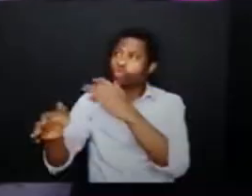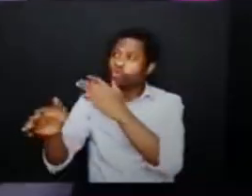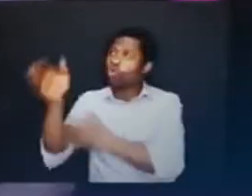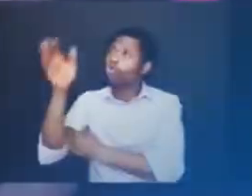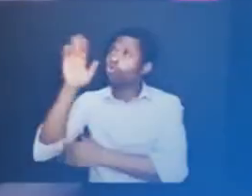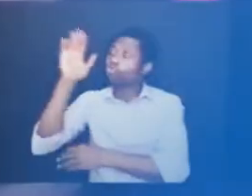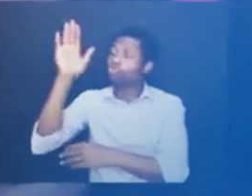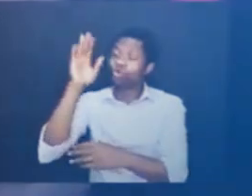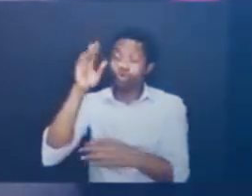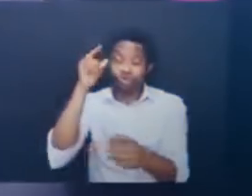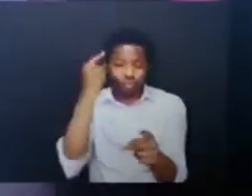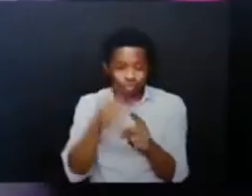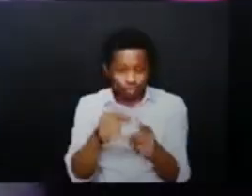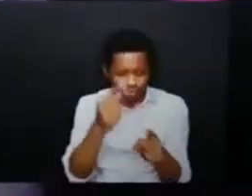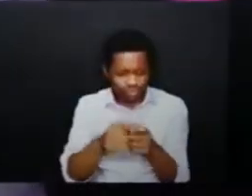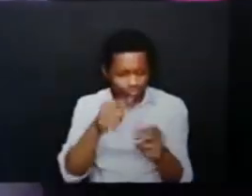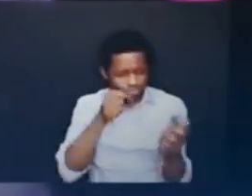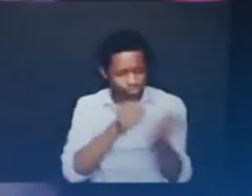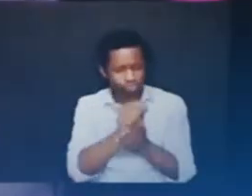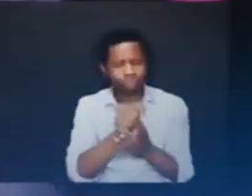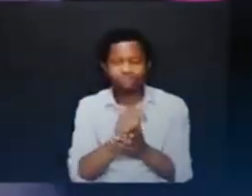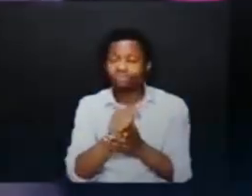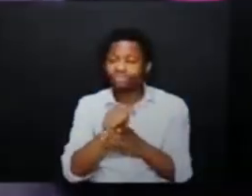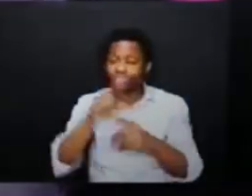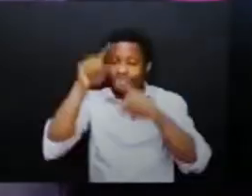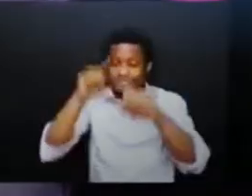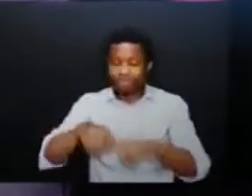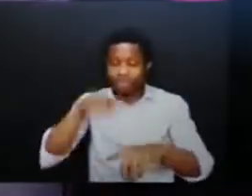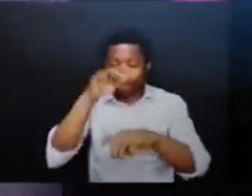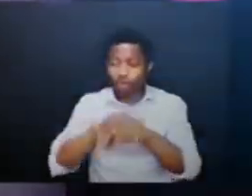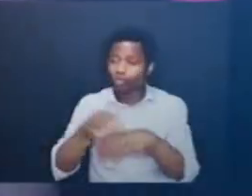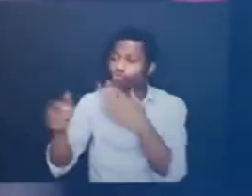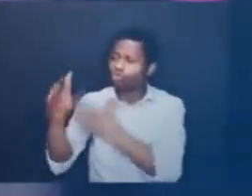Rely on his strength. He's a rock of